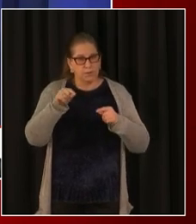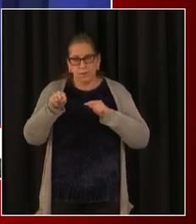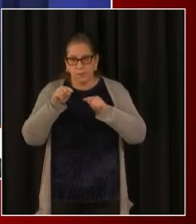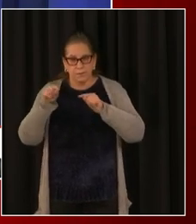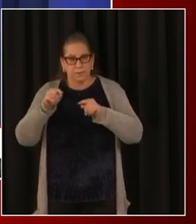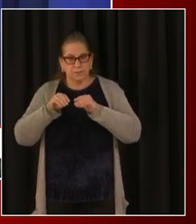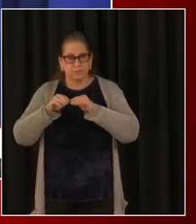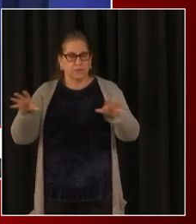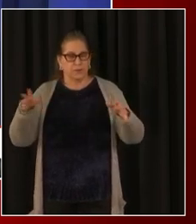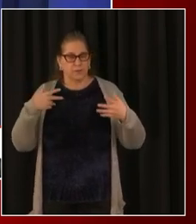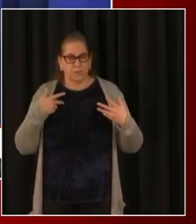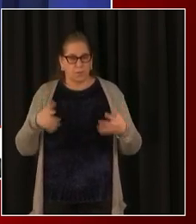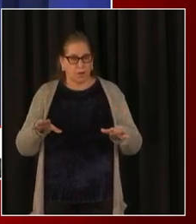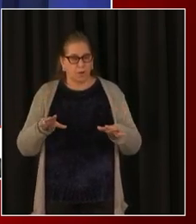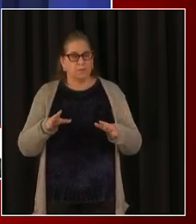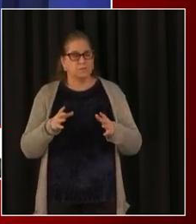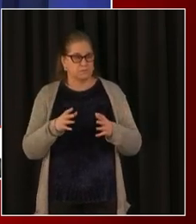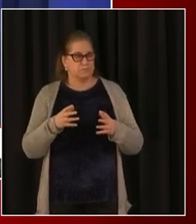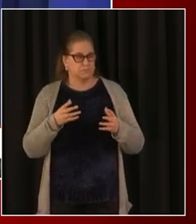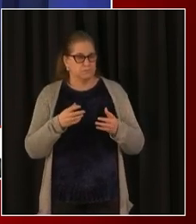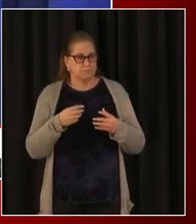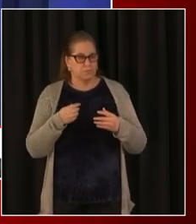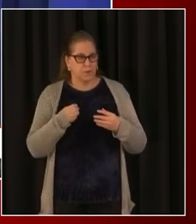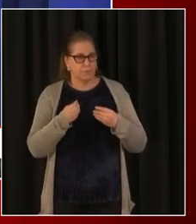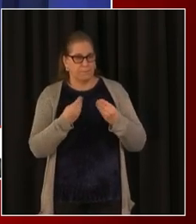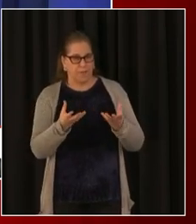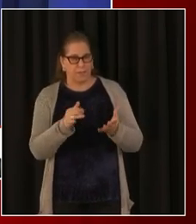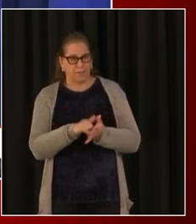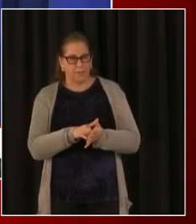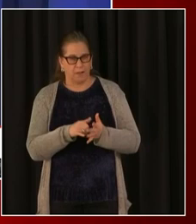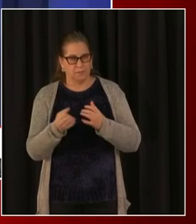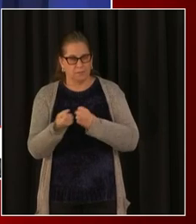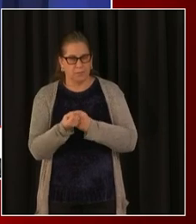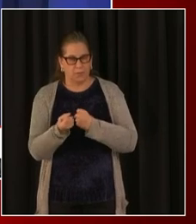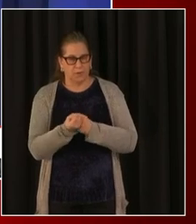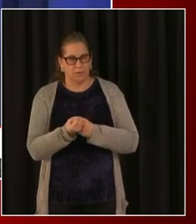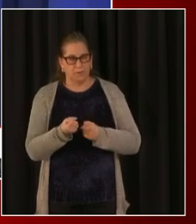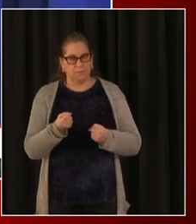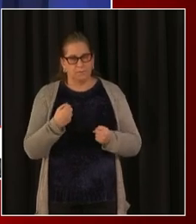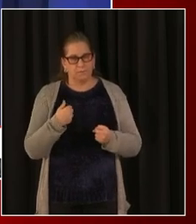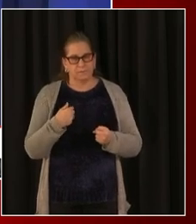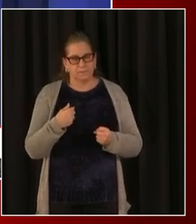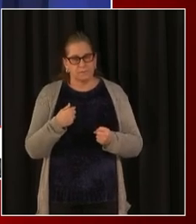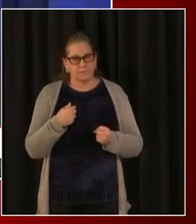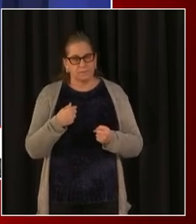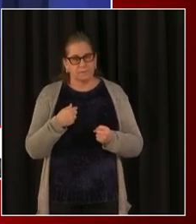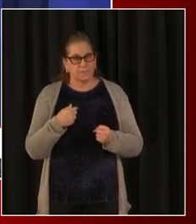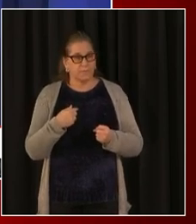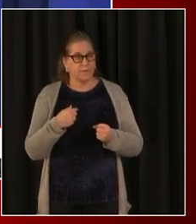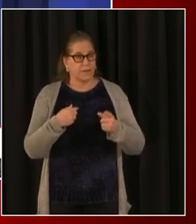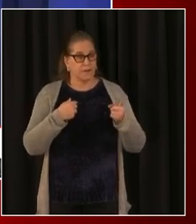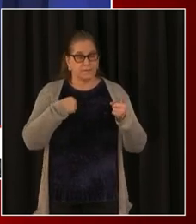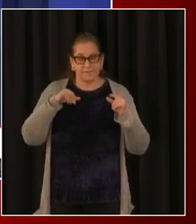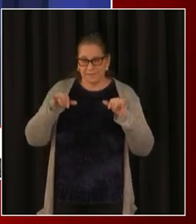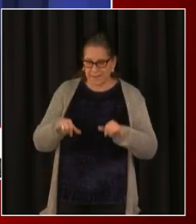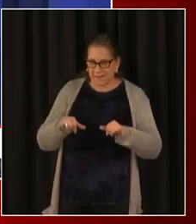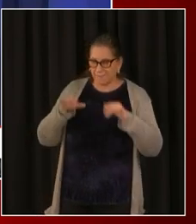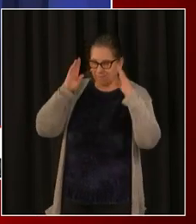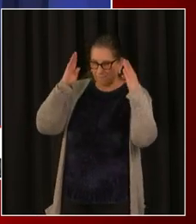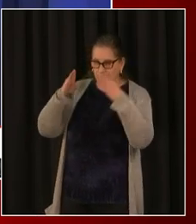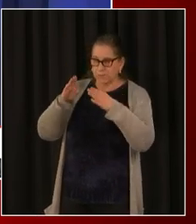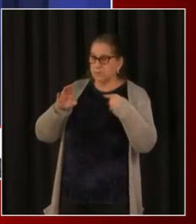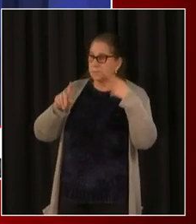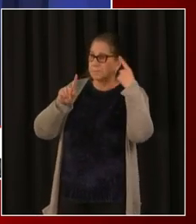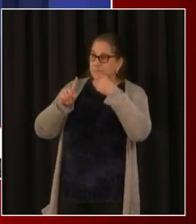if they need to access them, and that we can always be aligned in our mission. In terms of reducing risk and risk